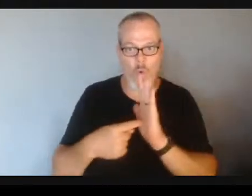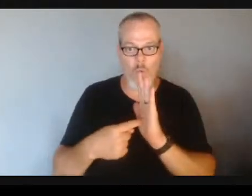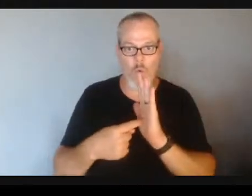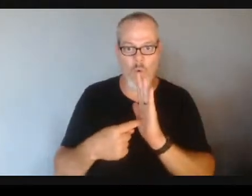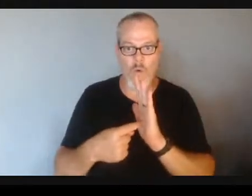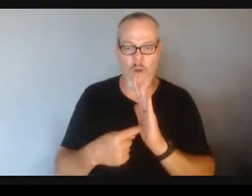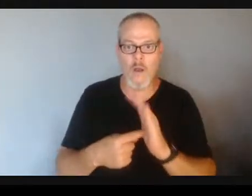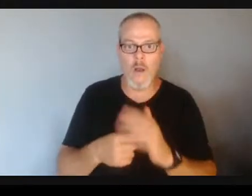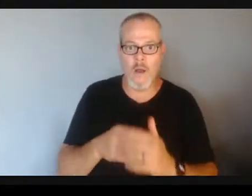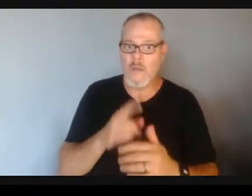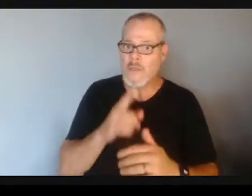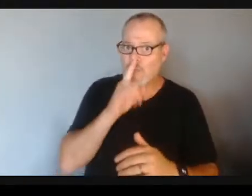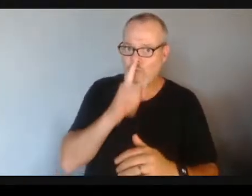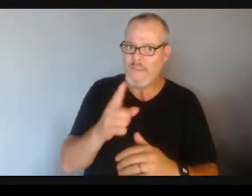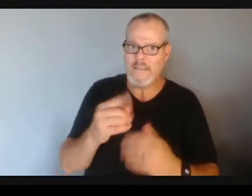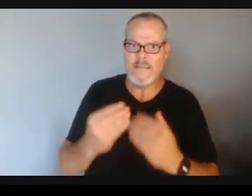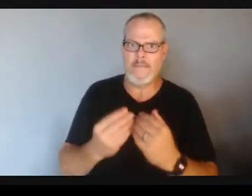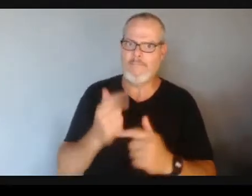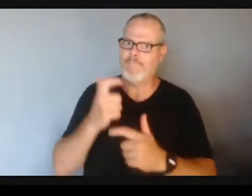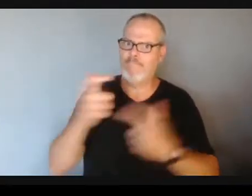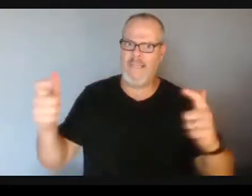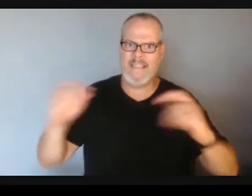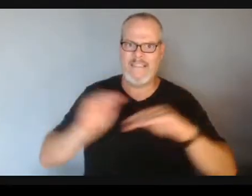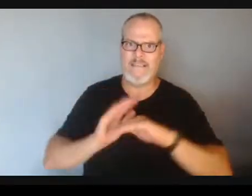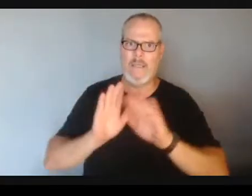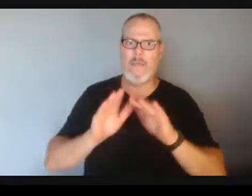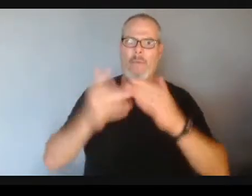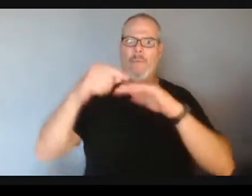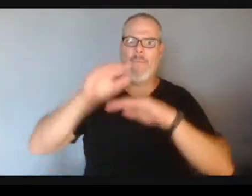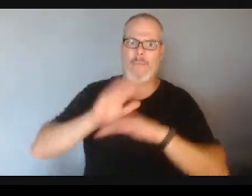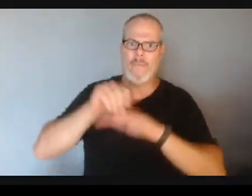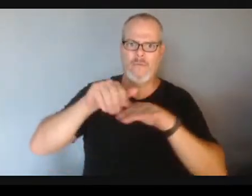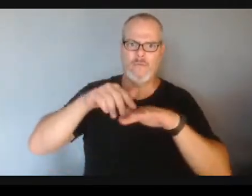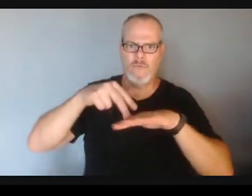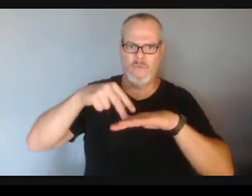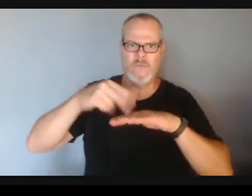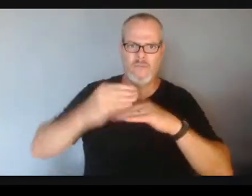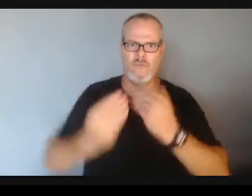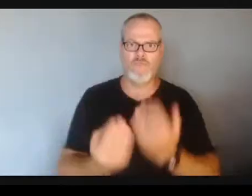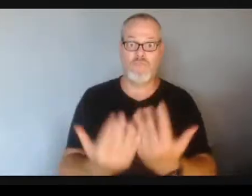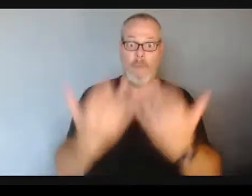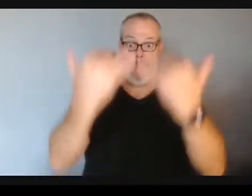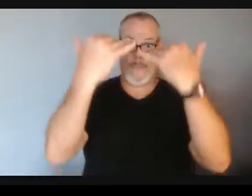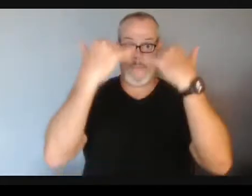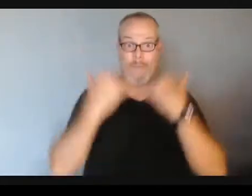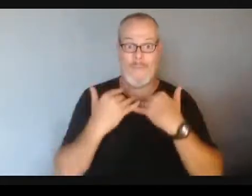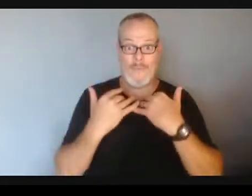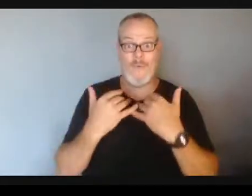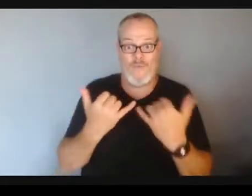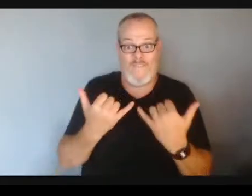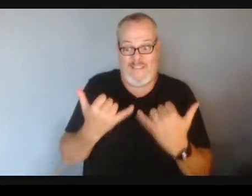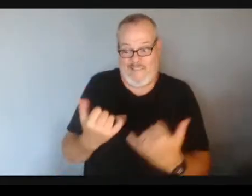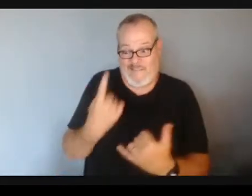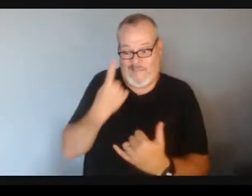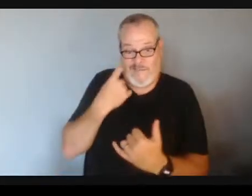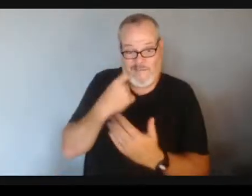rather large surf come through this weekend. And we can see here coming up is